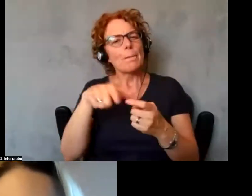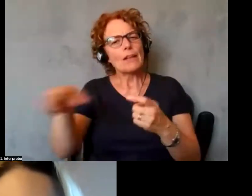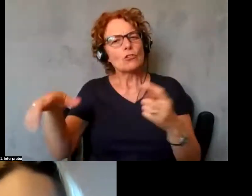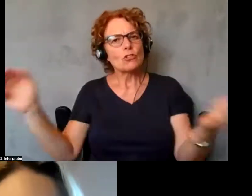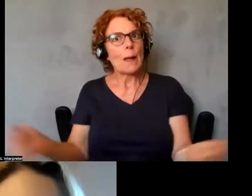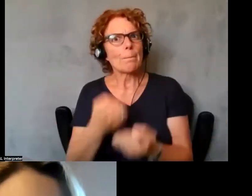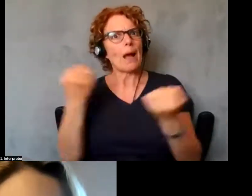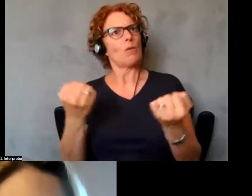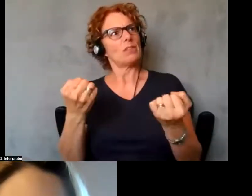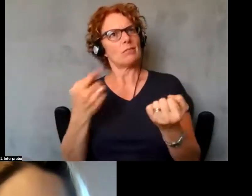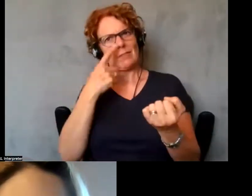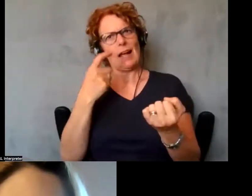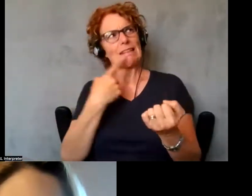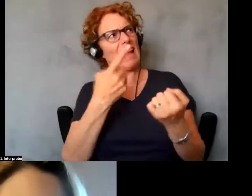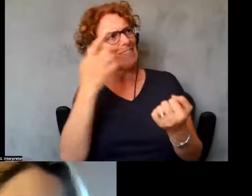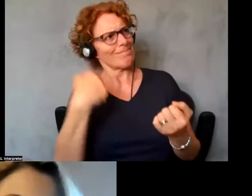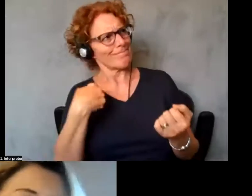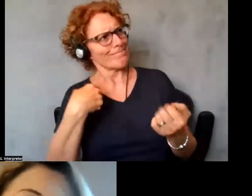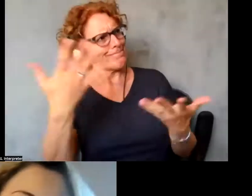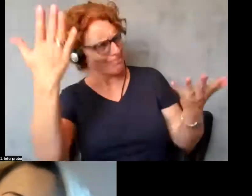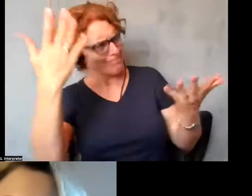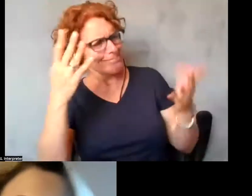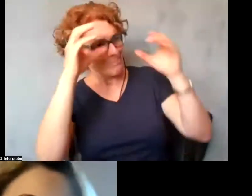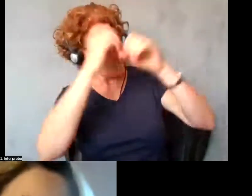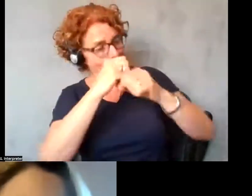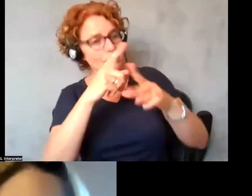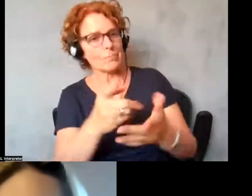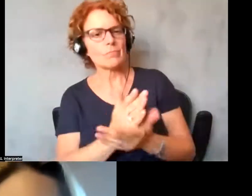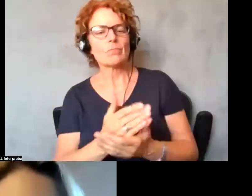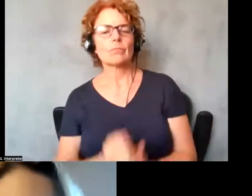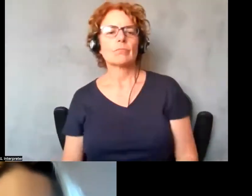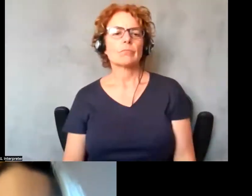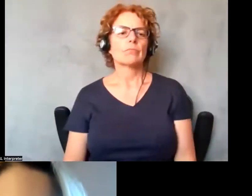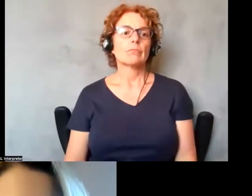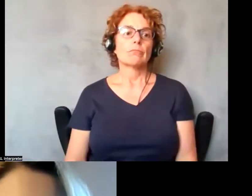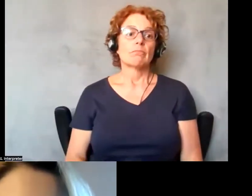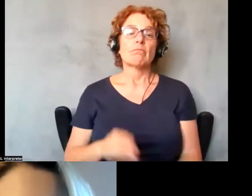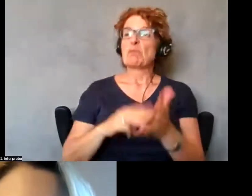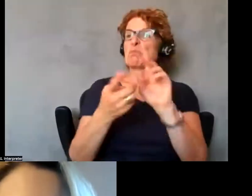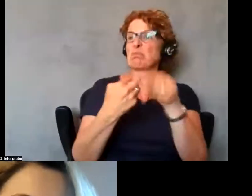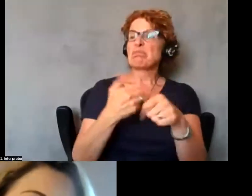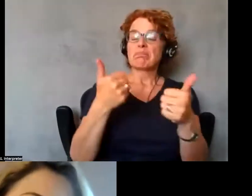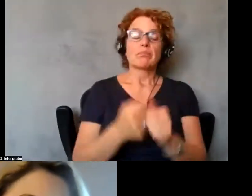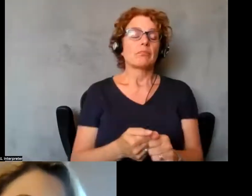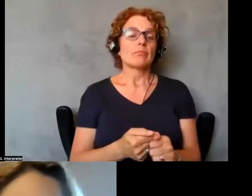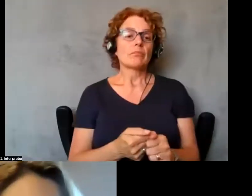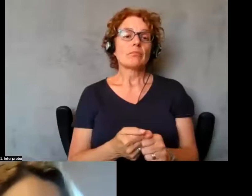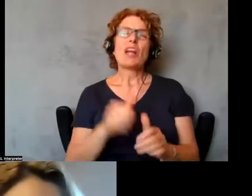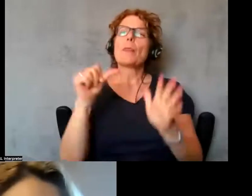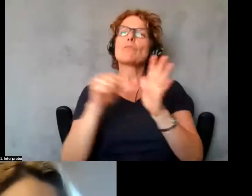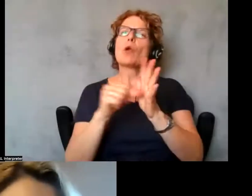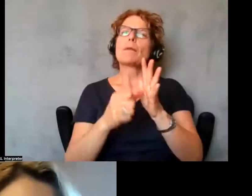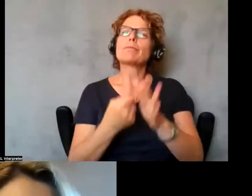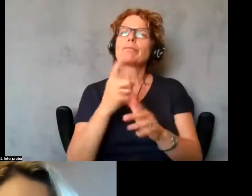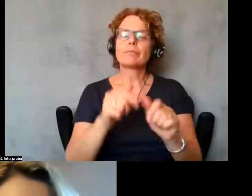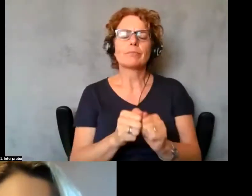way to look at trials in relation to where their vision's up to. Yeah, so I mean, the problem is